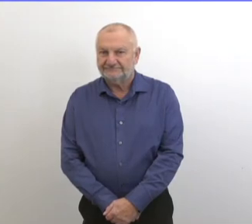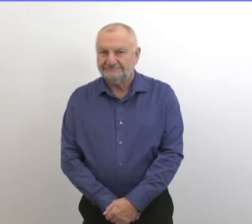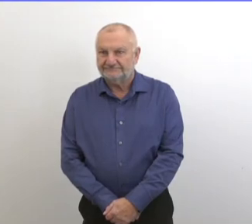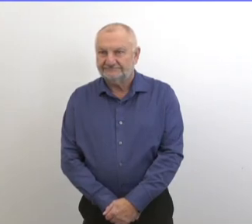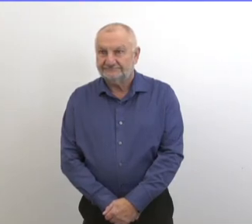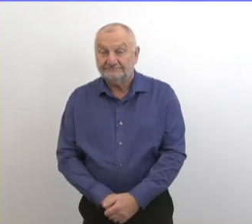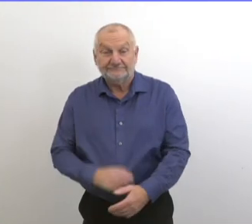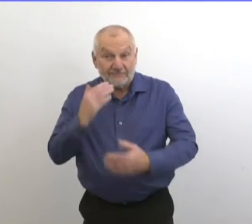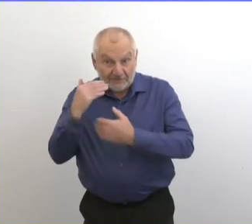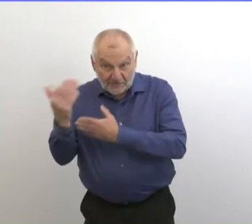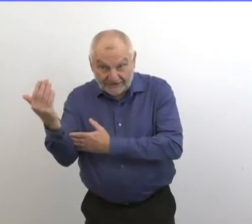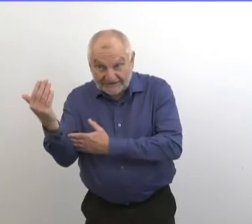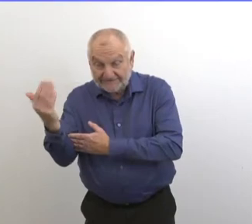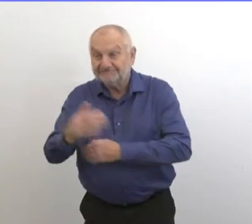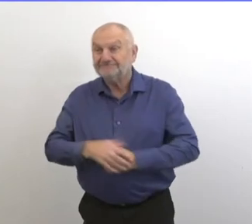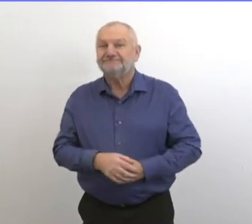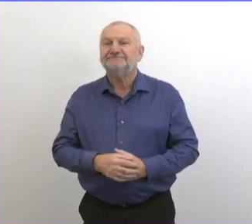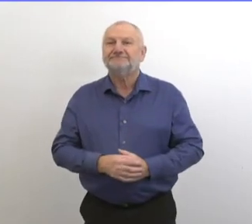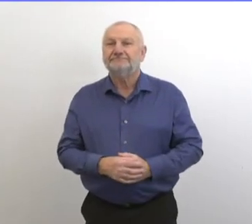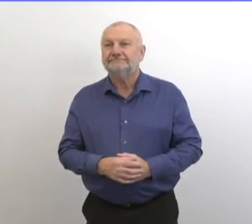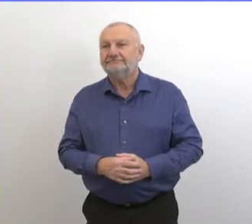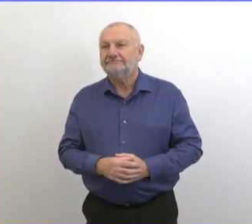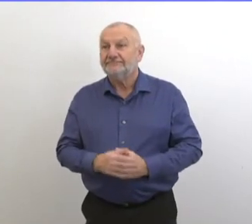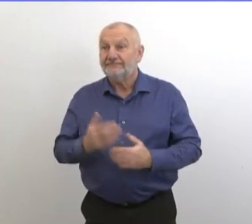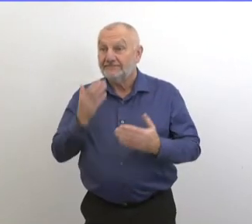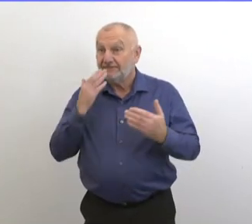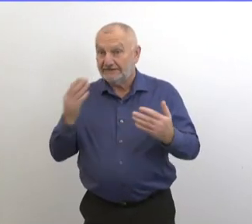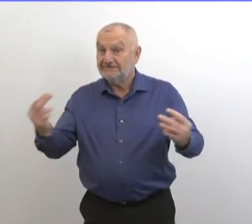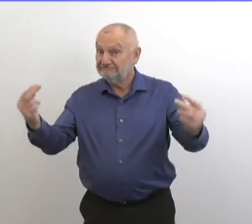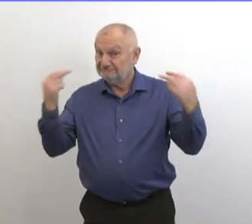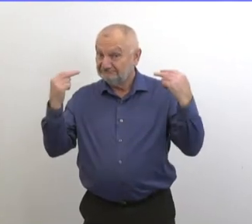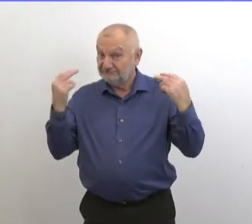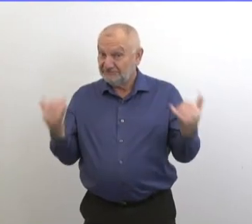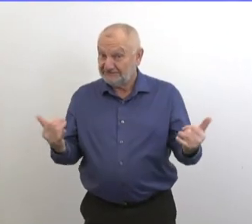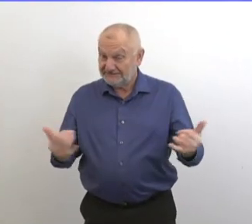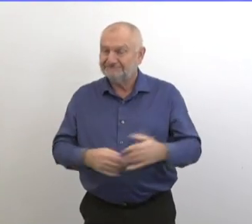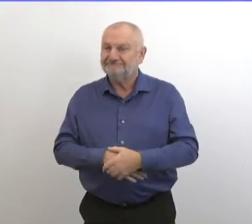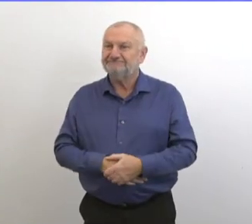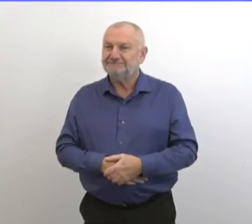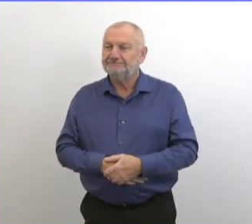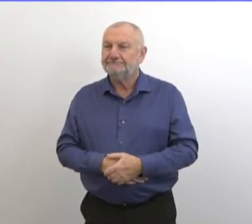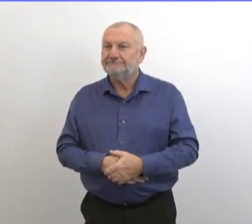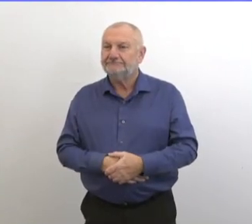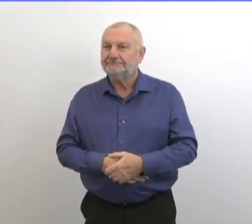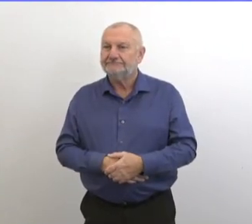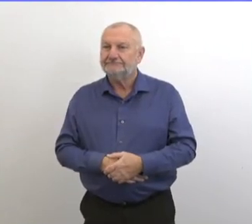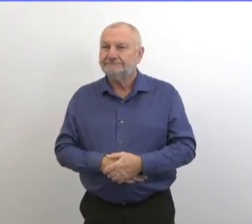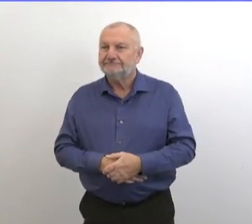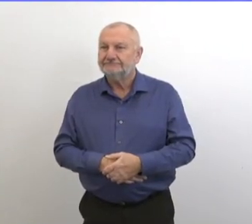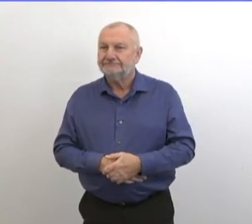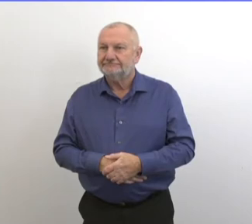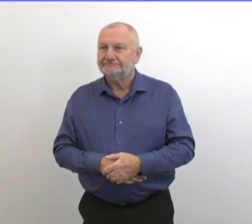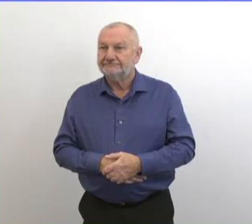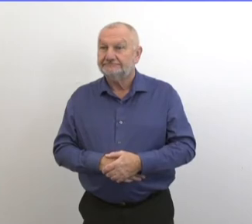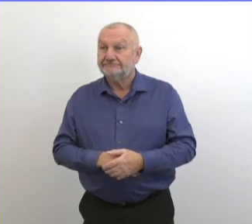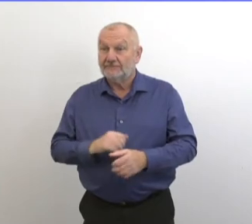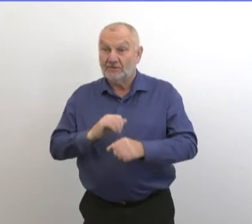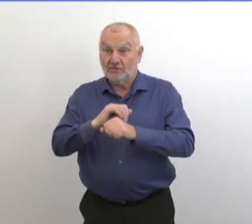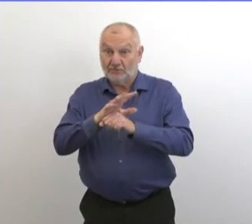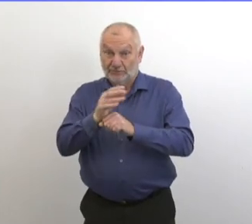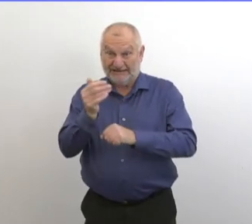Good morning, everyone, and thank you for joining us this morning. The COVID-19 pandemic